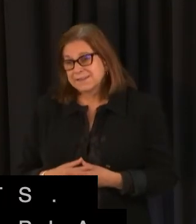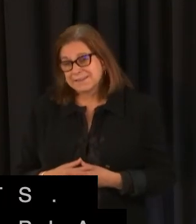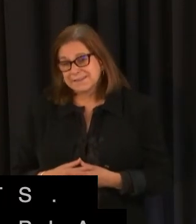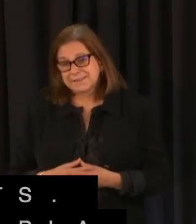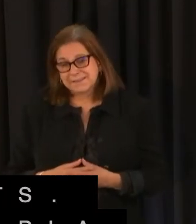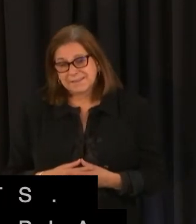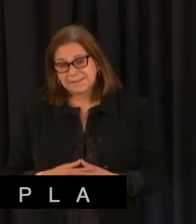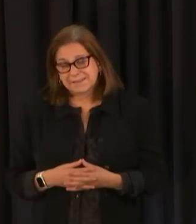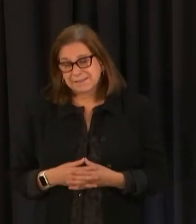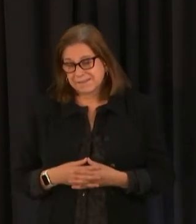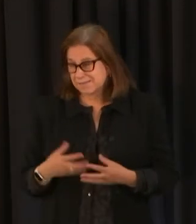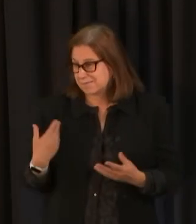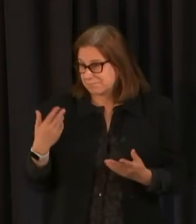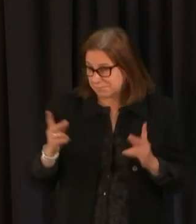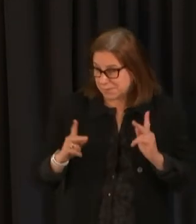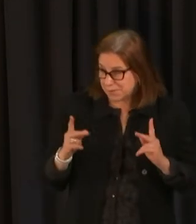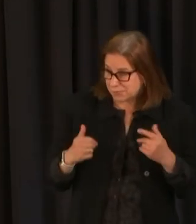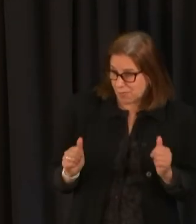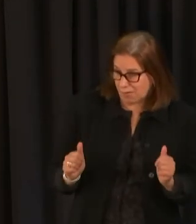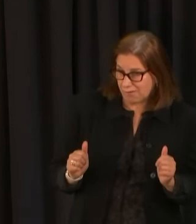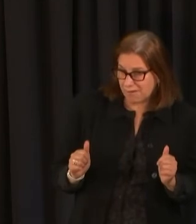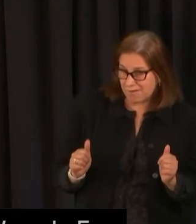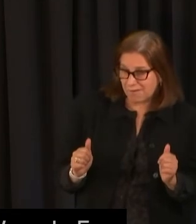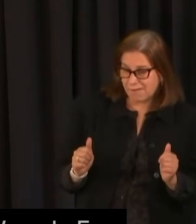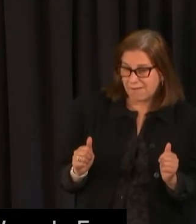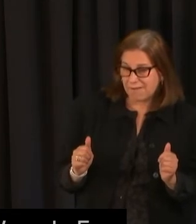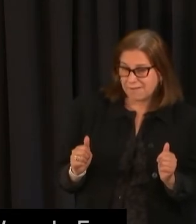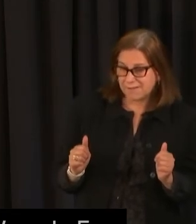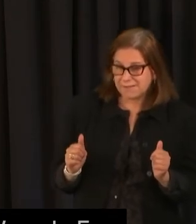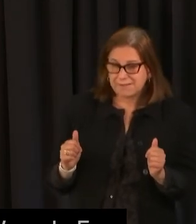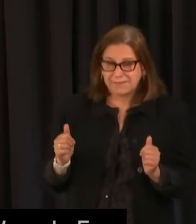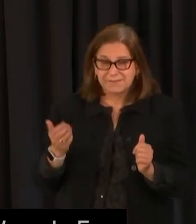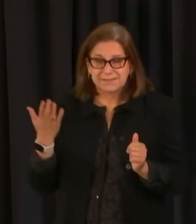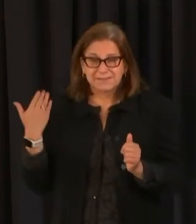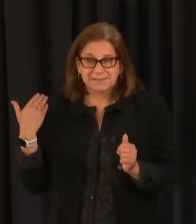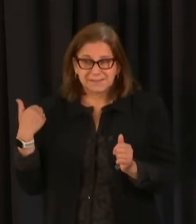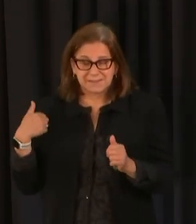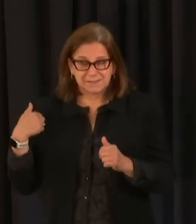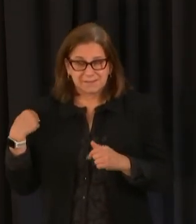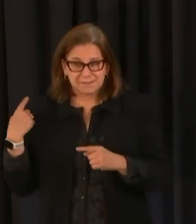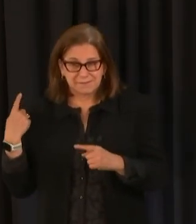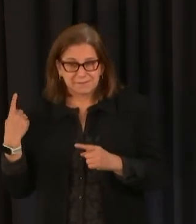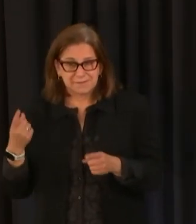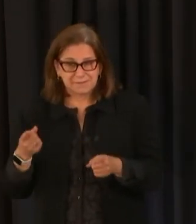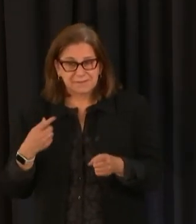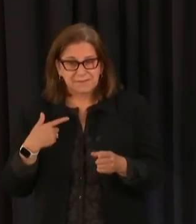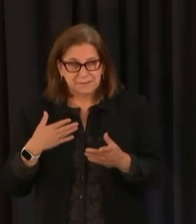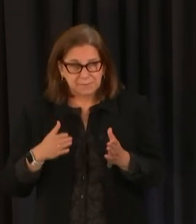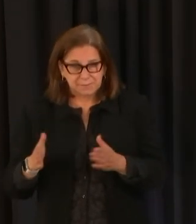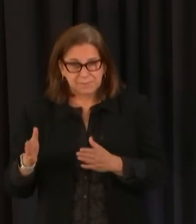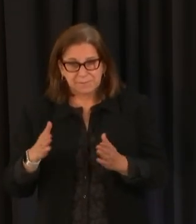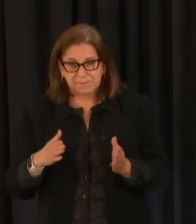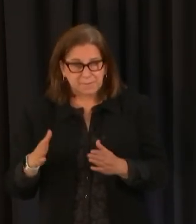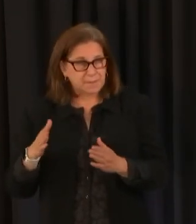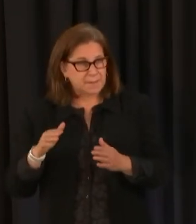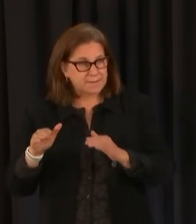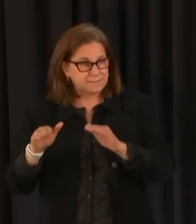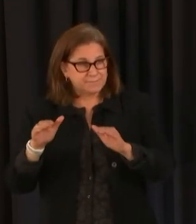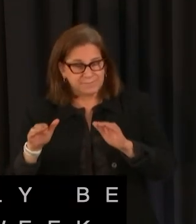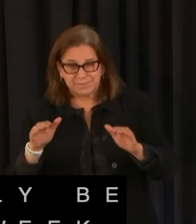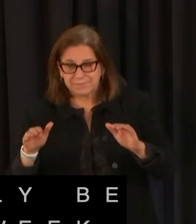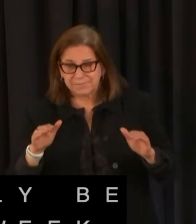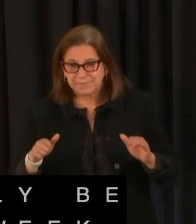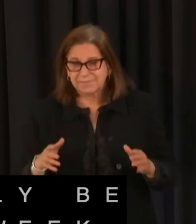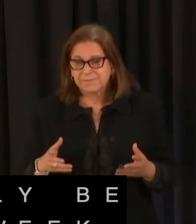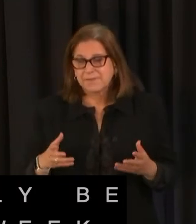if people have tried lately, because over the last several weeks, in preparation for us